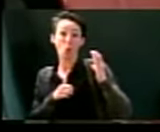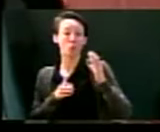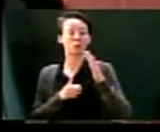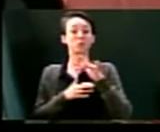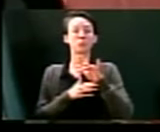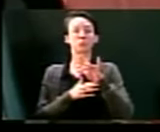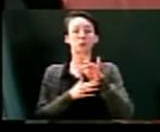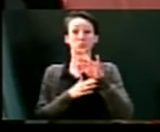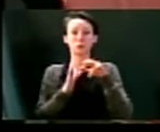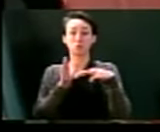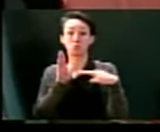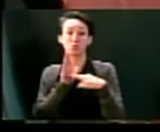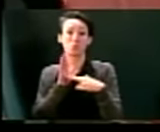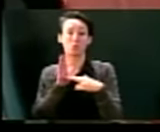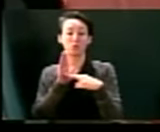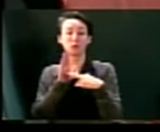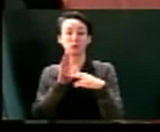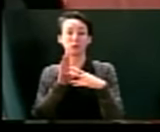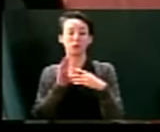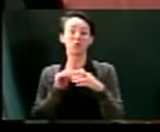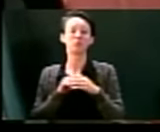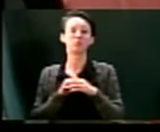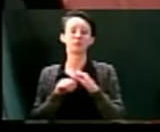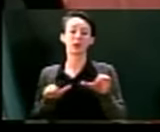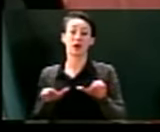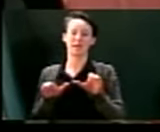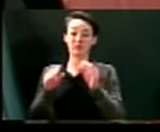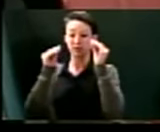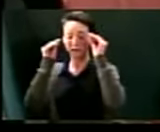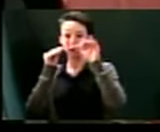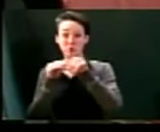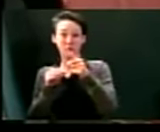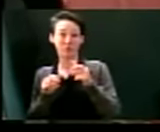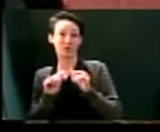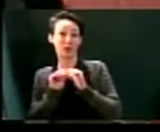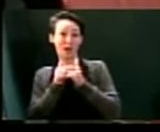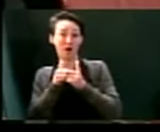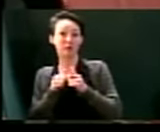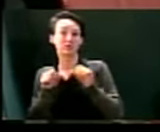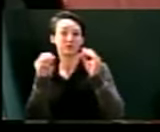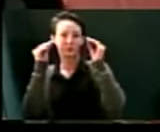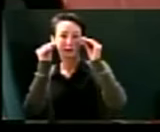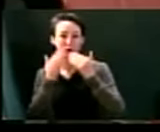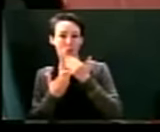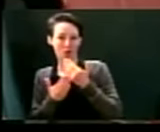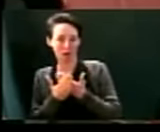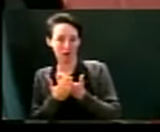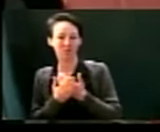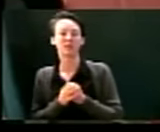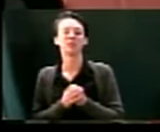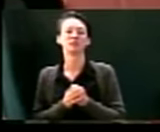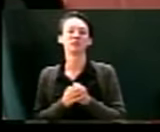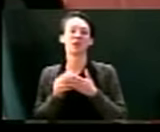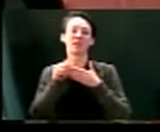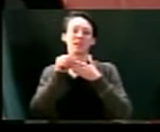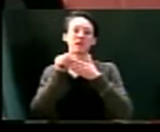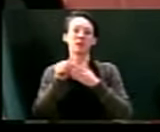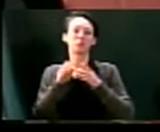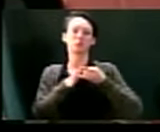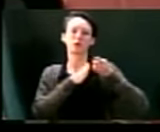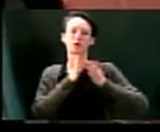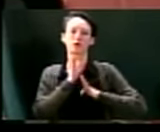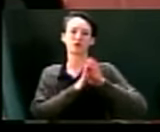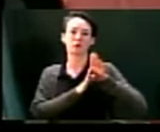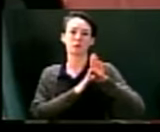peers. She has a knack for teaching others how to teach well. Don't we all wish that we could do that? She leads professional development sessions